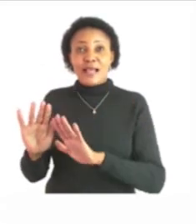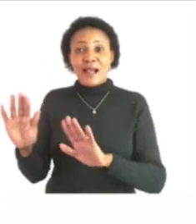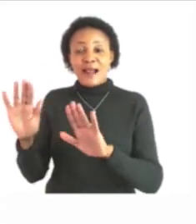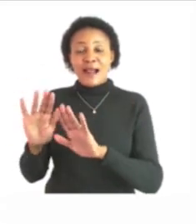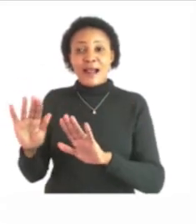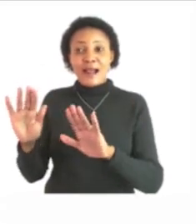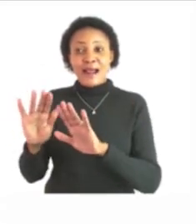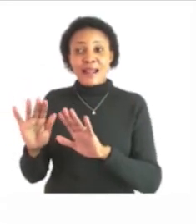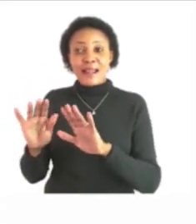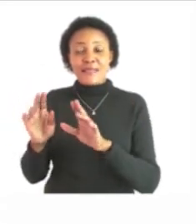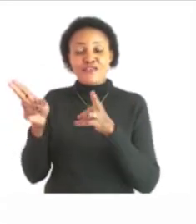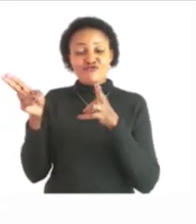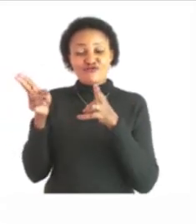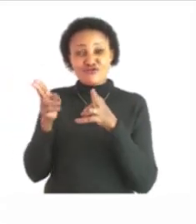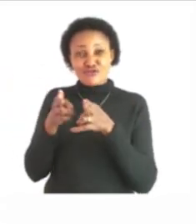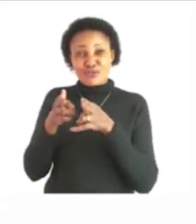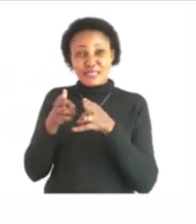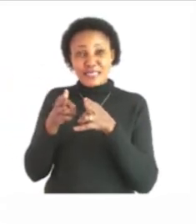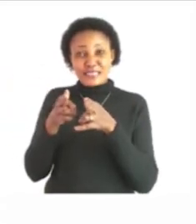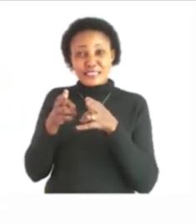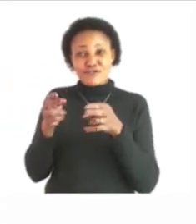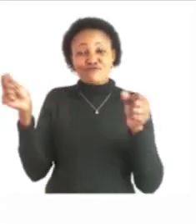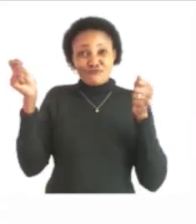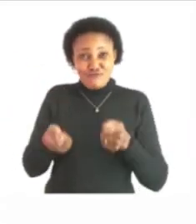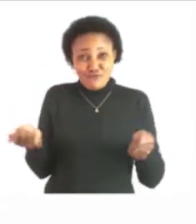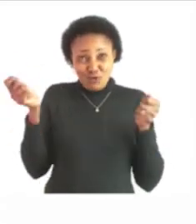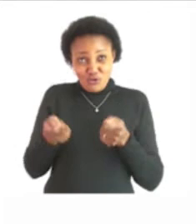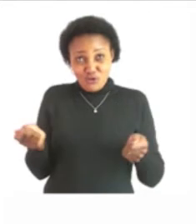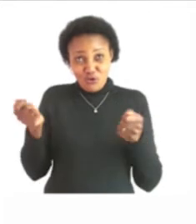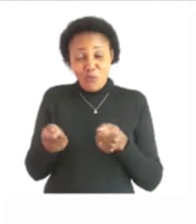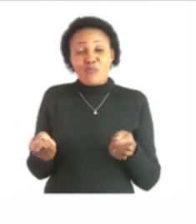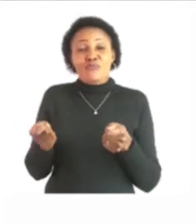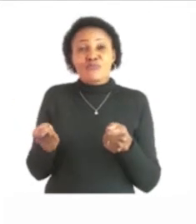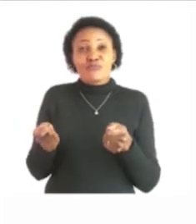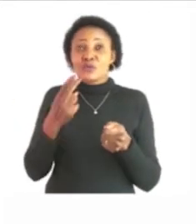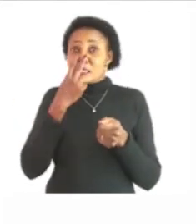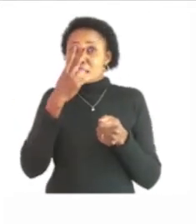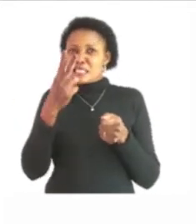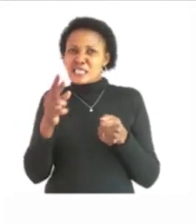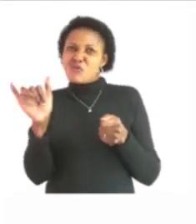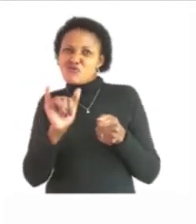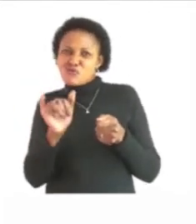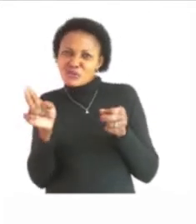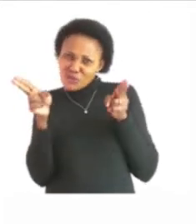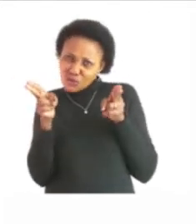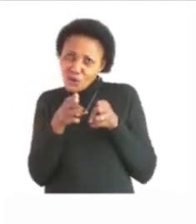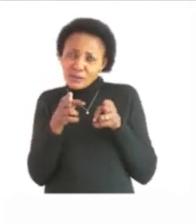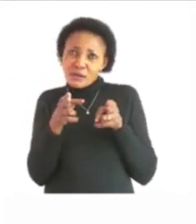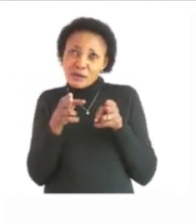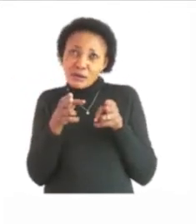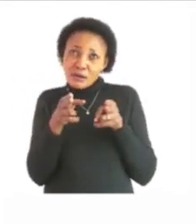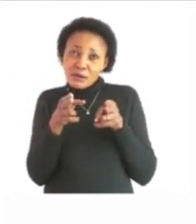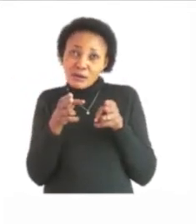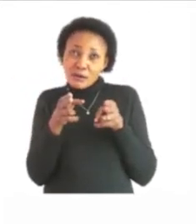rope. There are 3 ropes. And now you have to see which one is the shortest. We